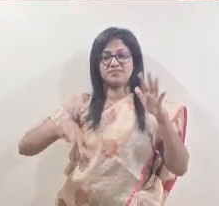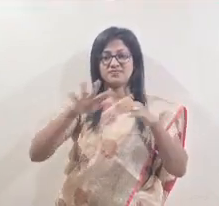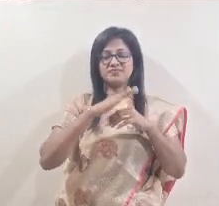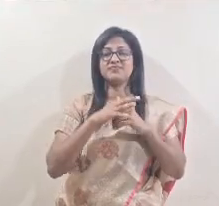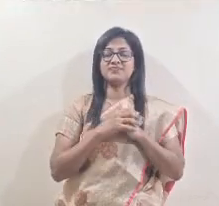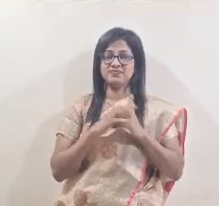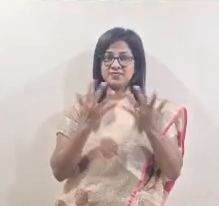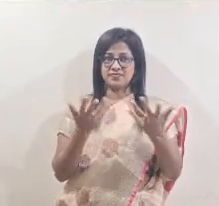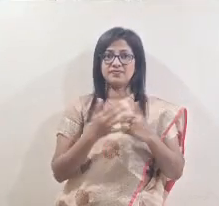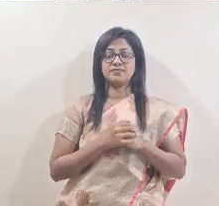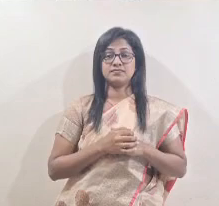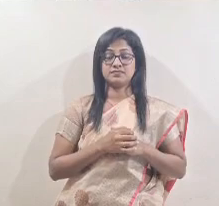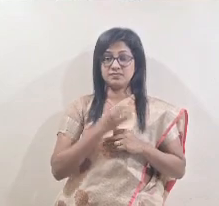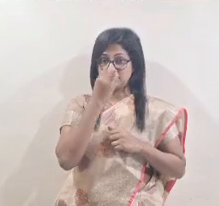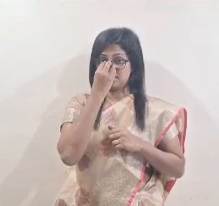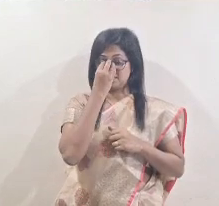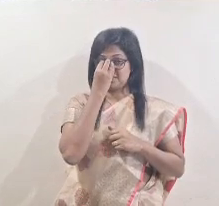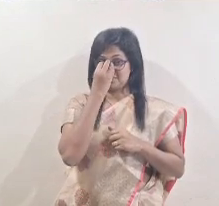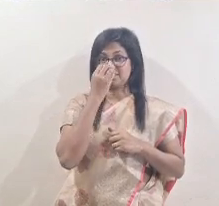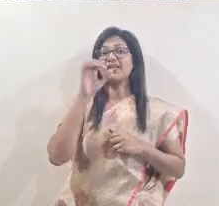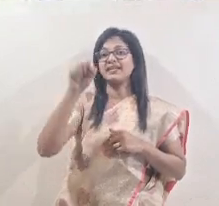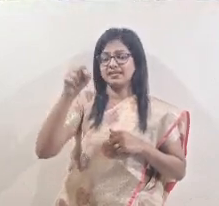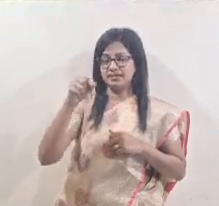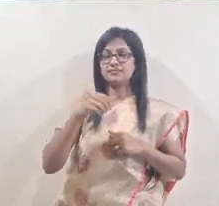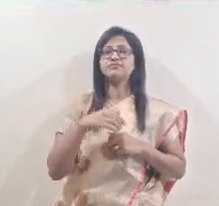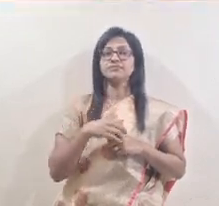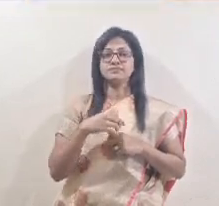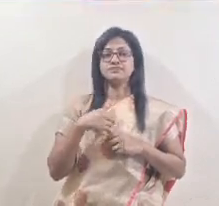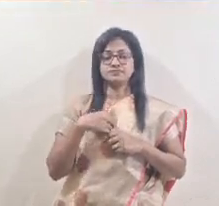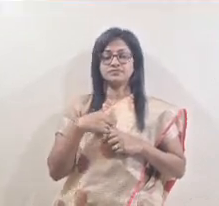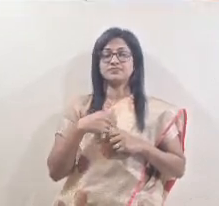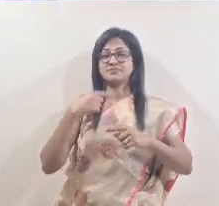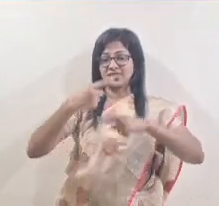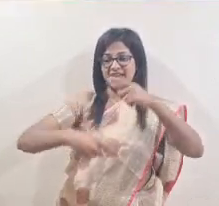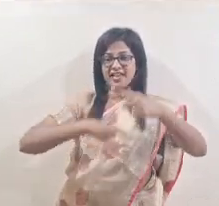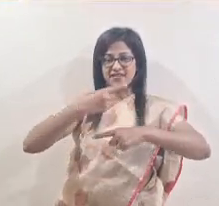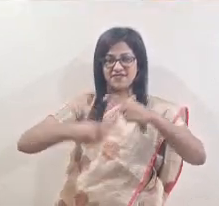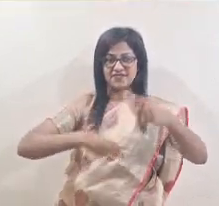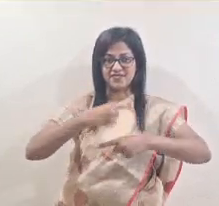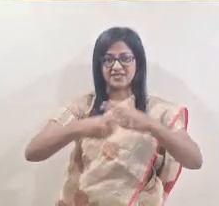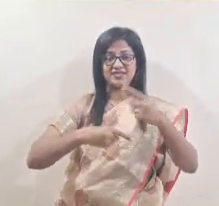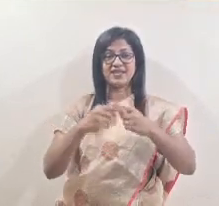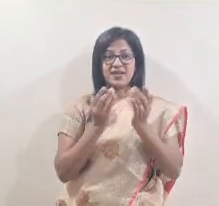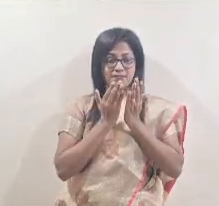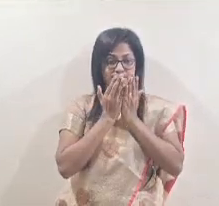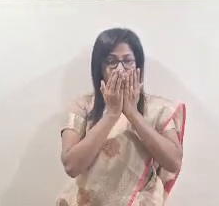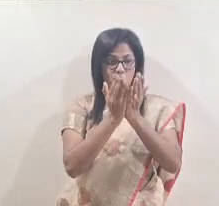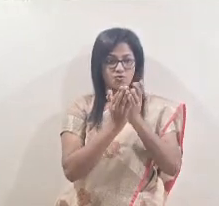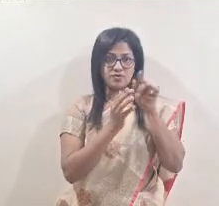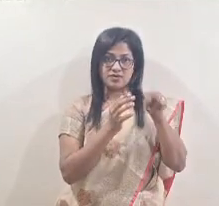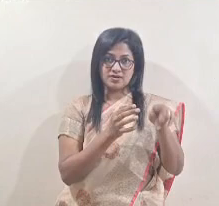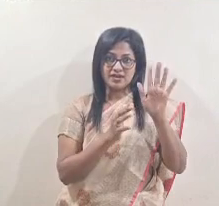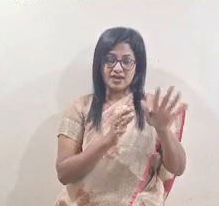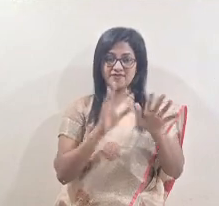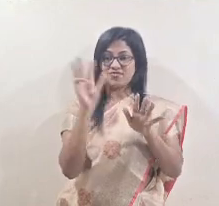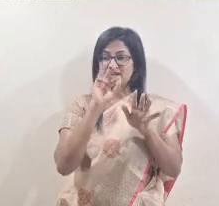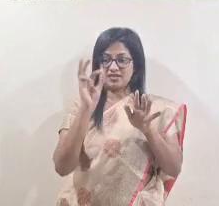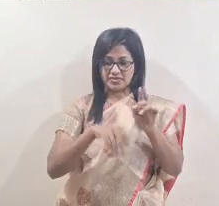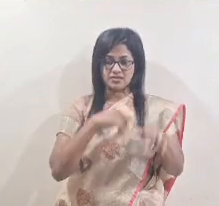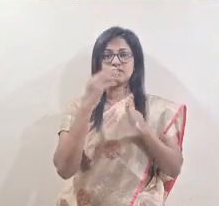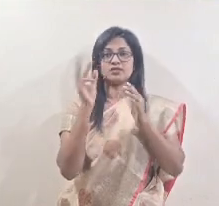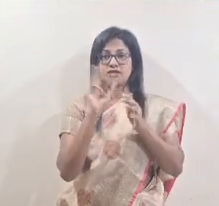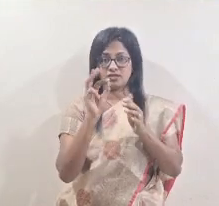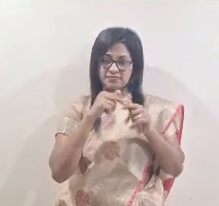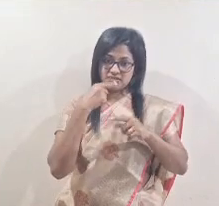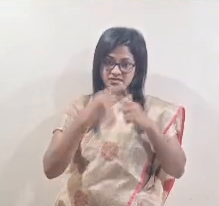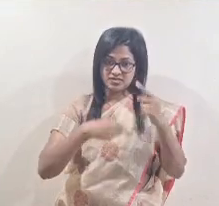Okay, so yeah, so I got the daily number of boats that are there every 30 minutes and